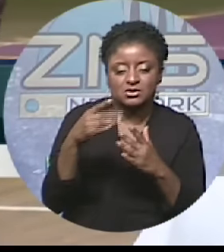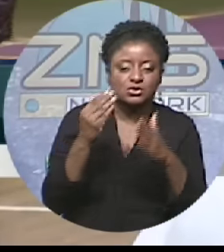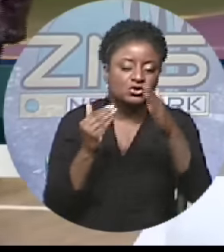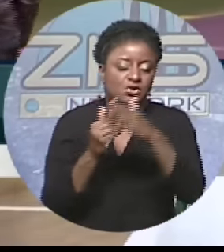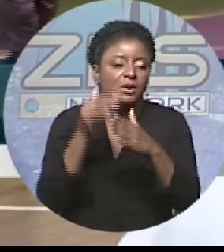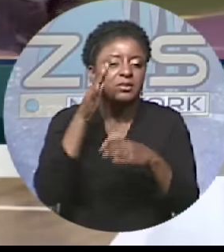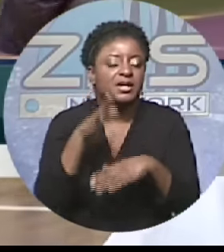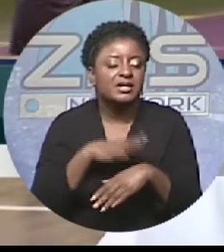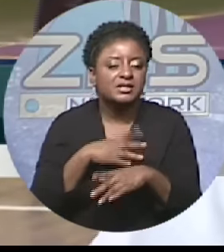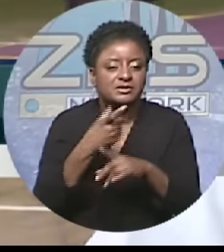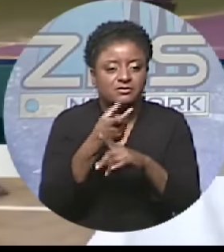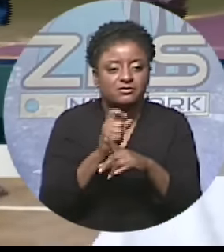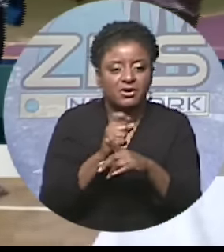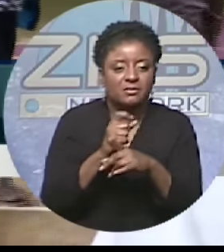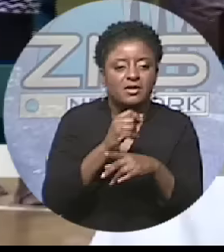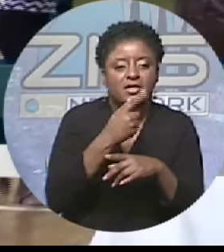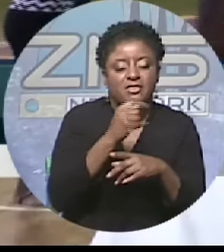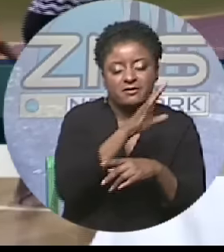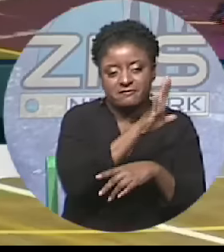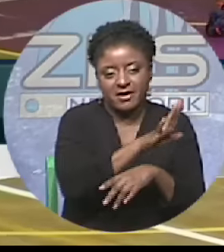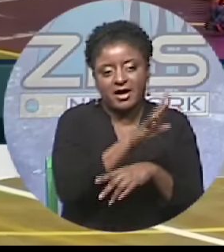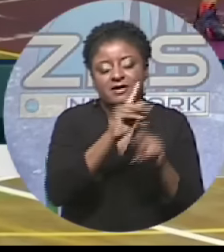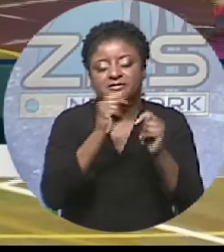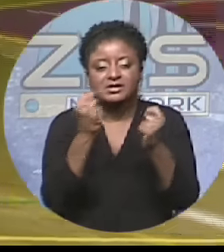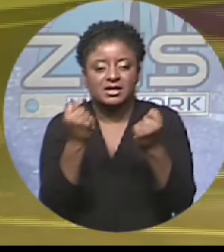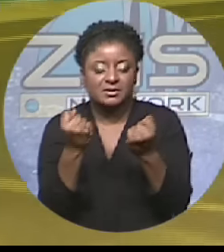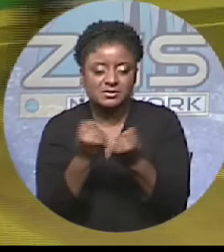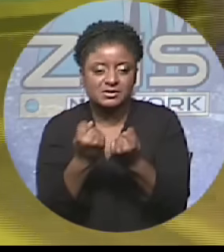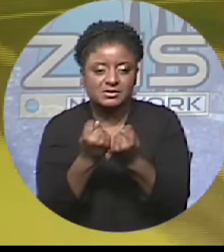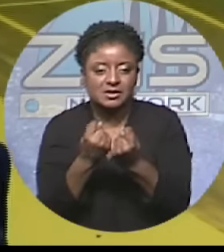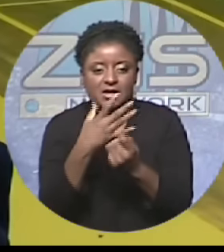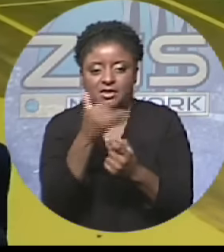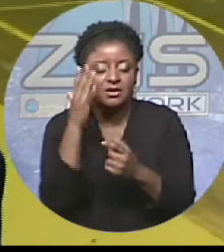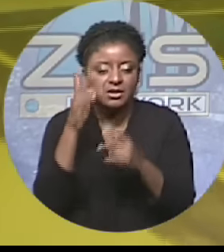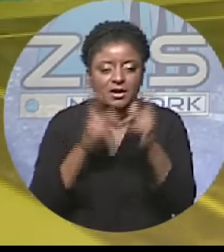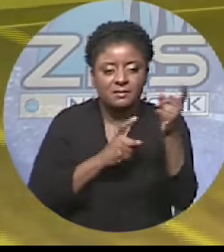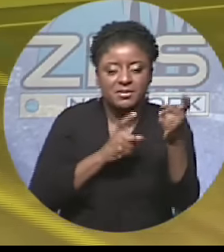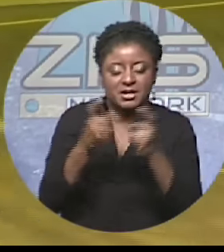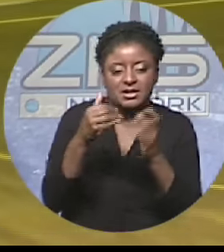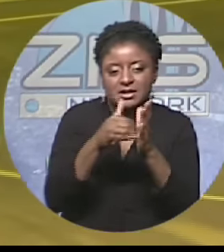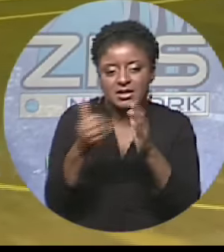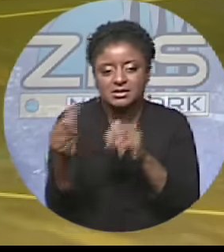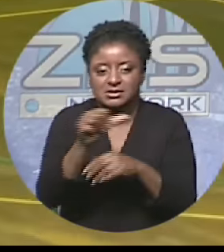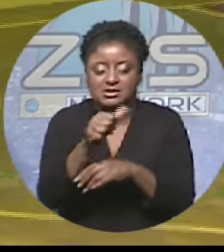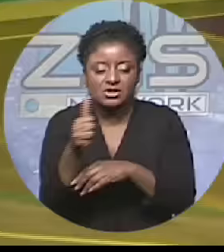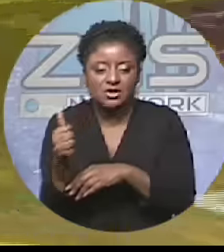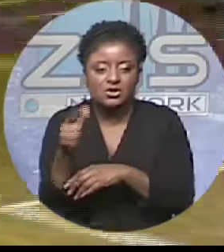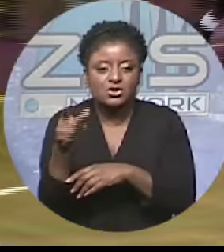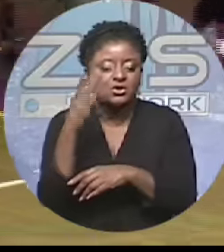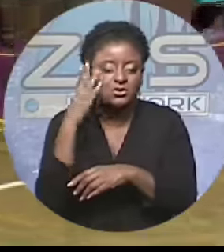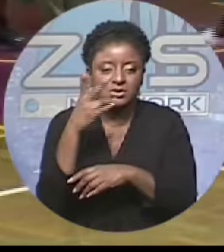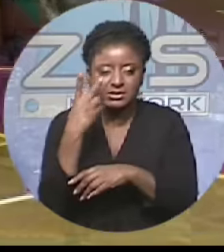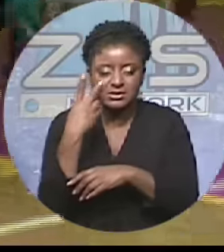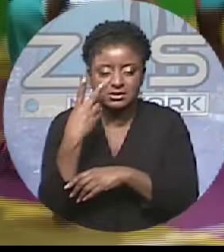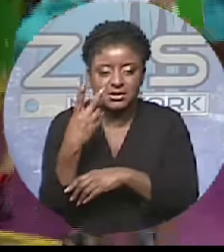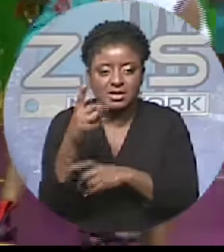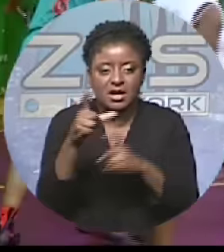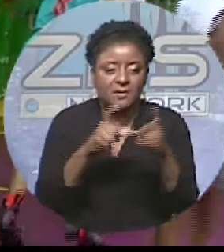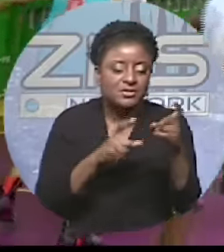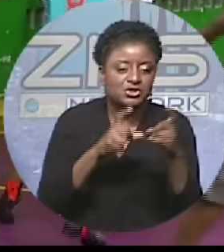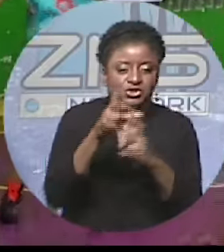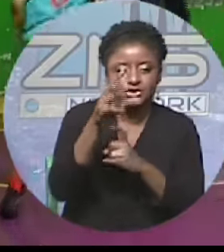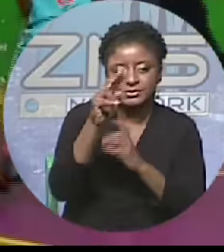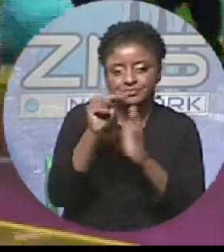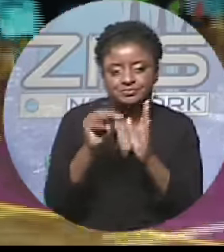both, from basically the five teams, and they're going to compete against each other that night. You're going to definitely see